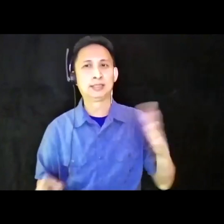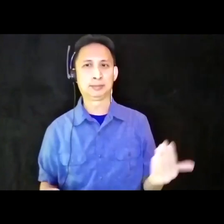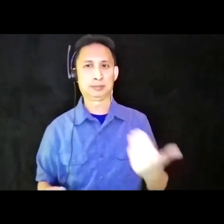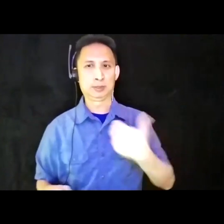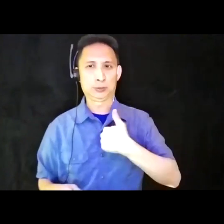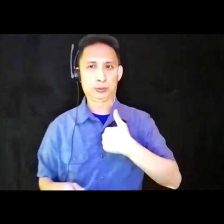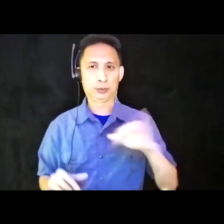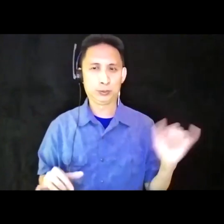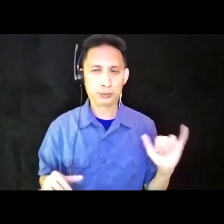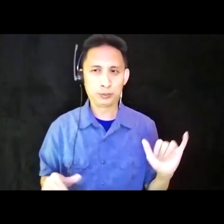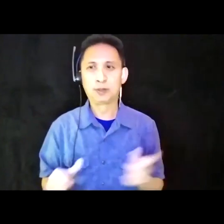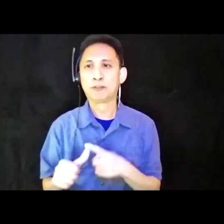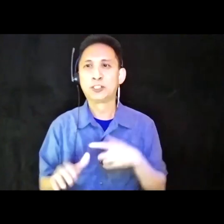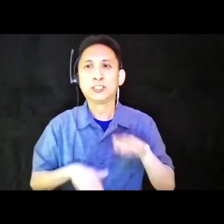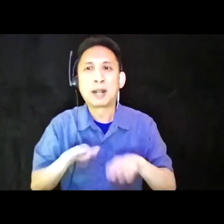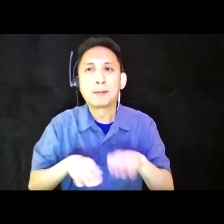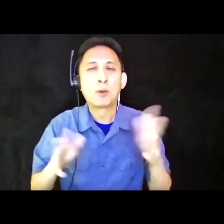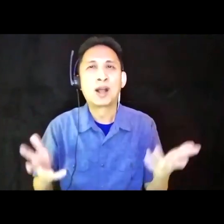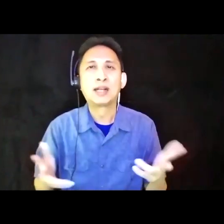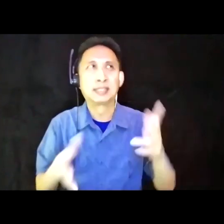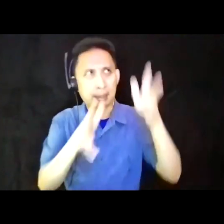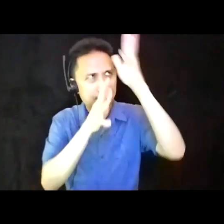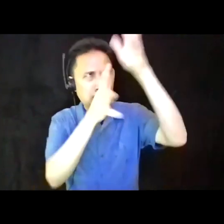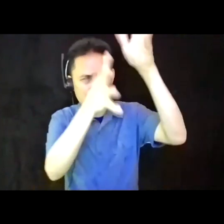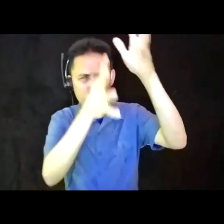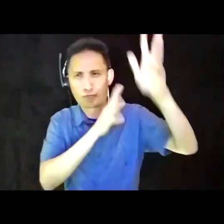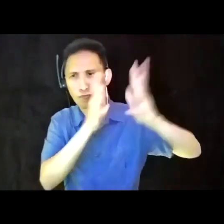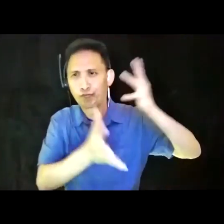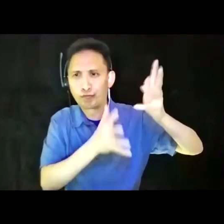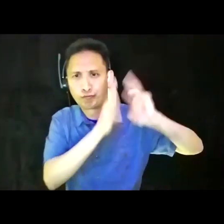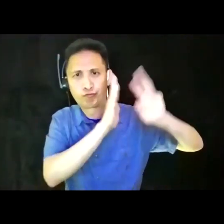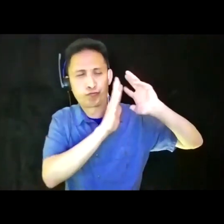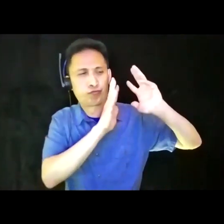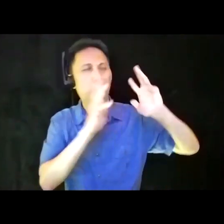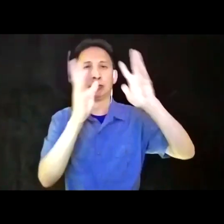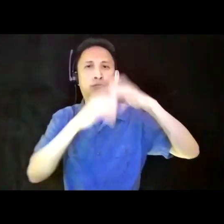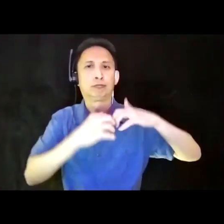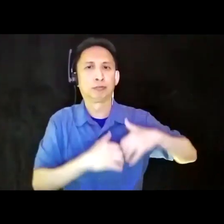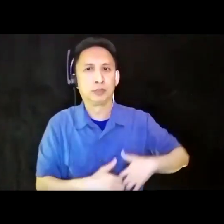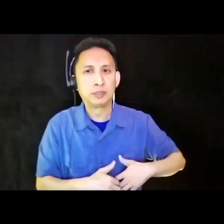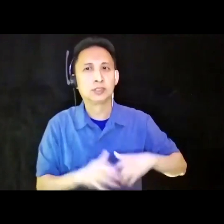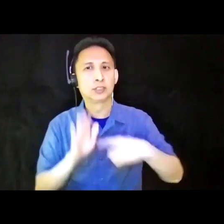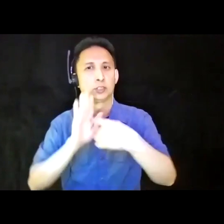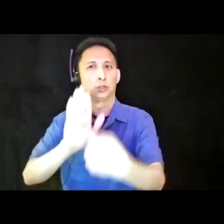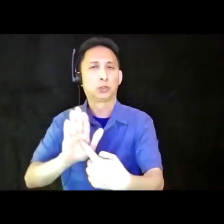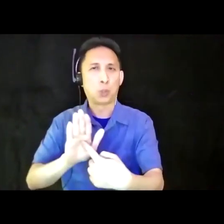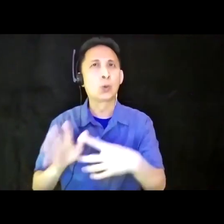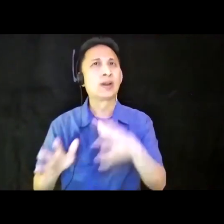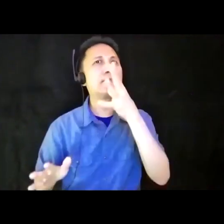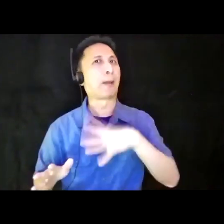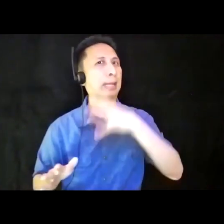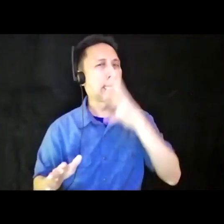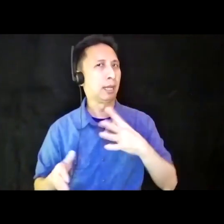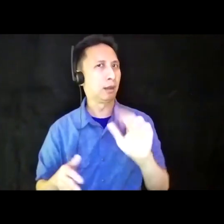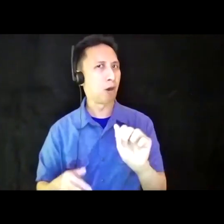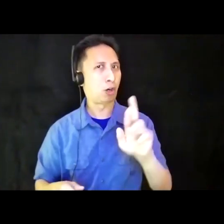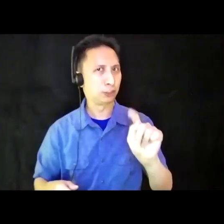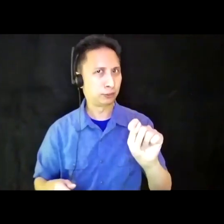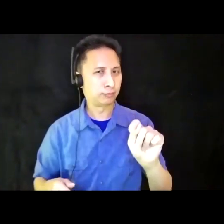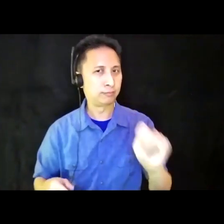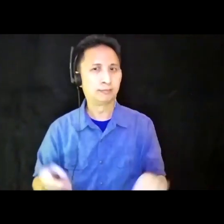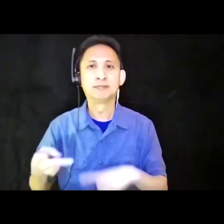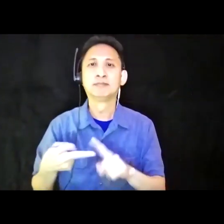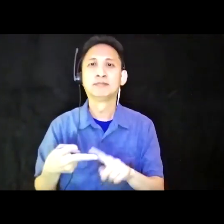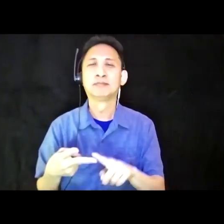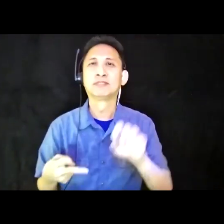artist and illustrator born and raised in New York City with roots in Pennsylvania in New York City's Chinatown. She is one of the founding